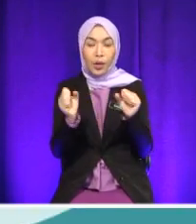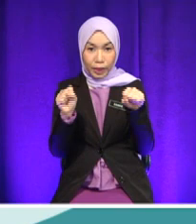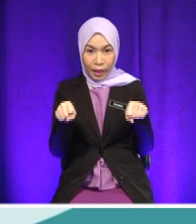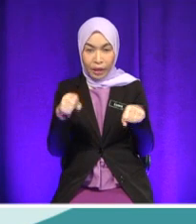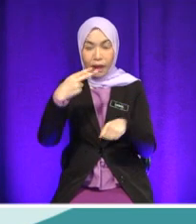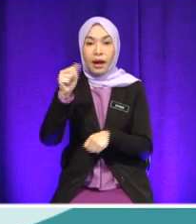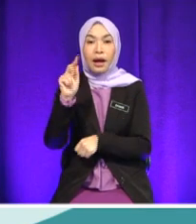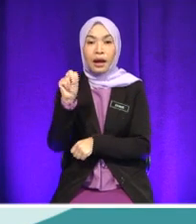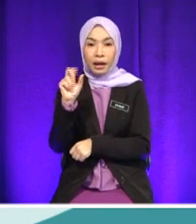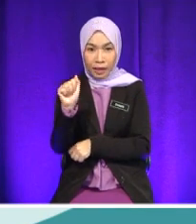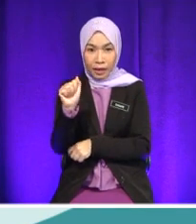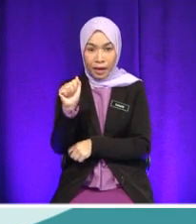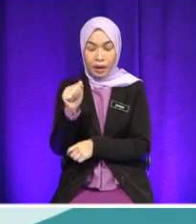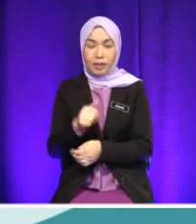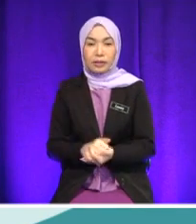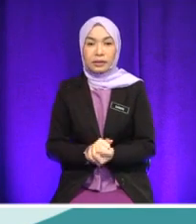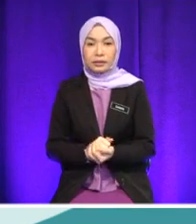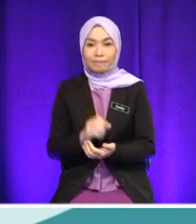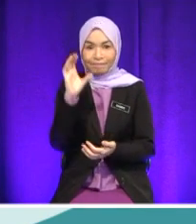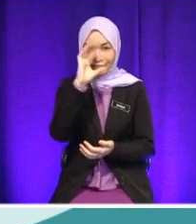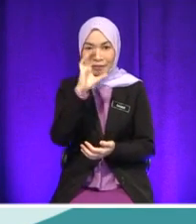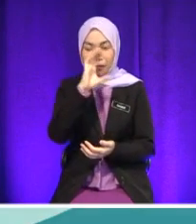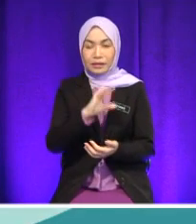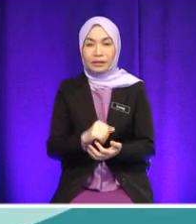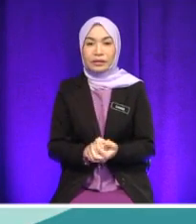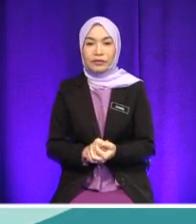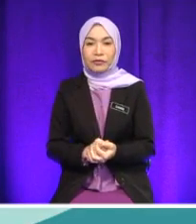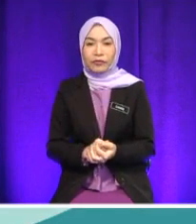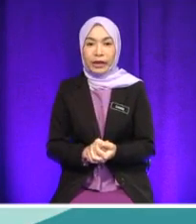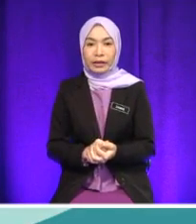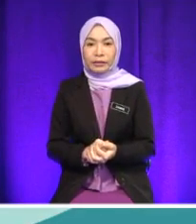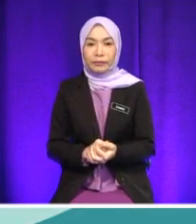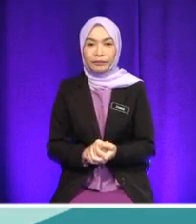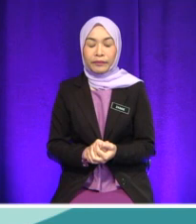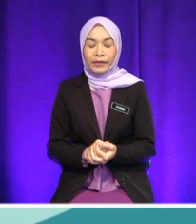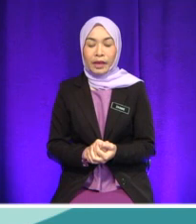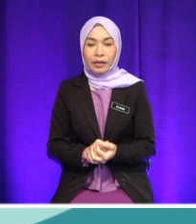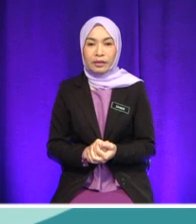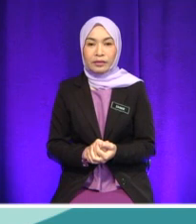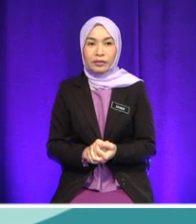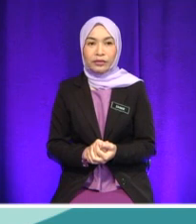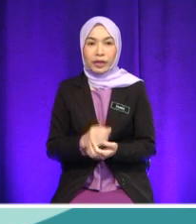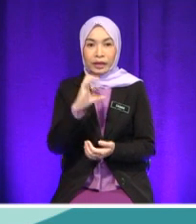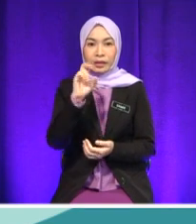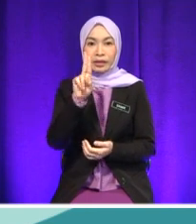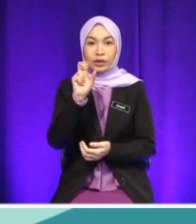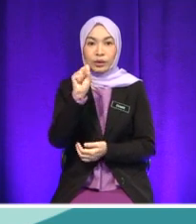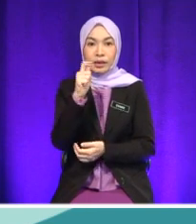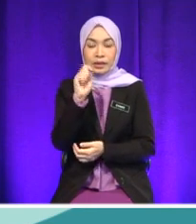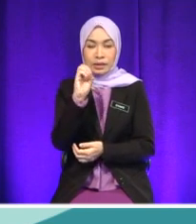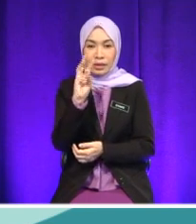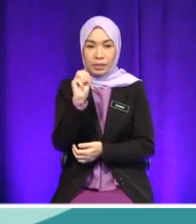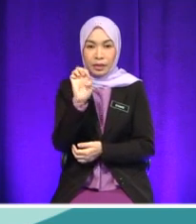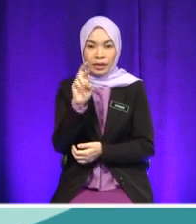customers to her new shops? And then we have 5 ideas here, okay? And then language bank, like I say, you can use this, okay, in